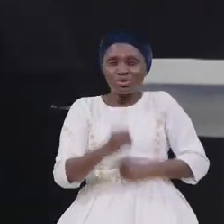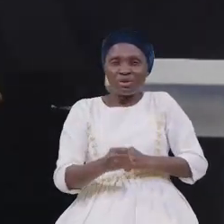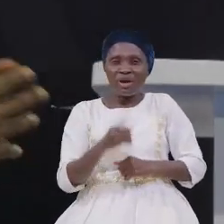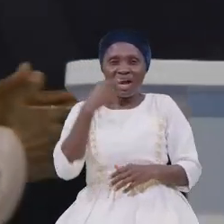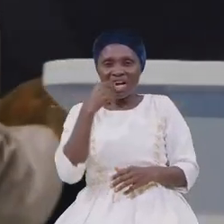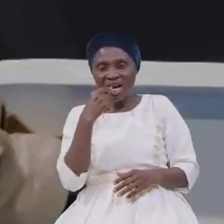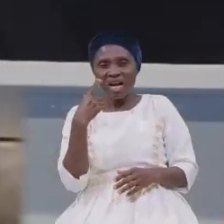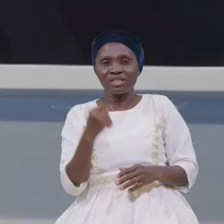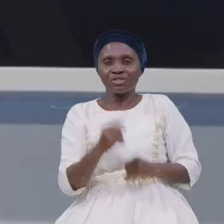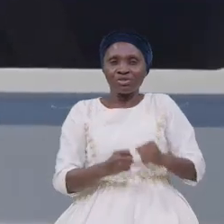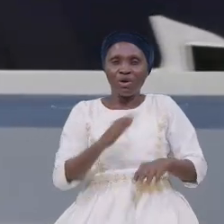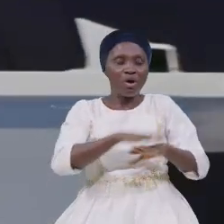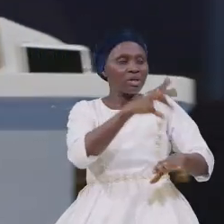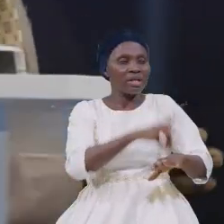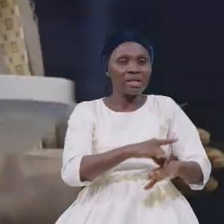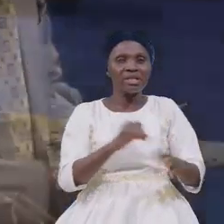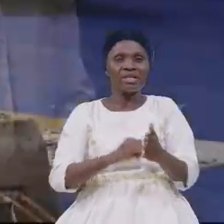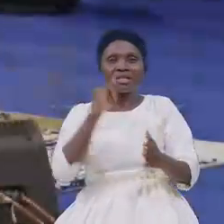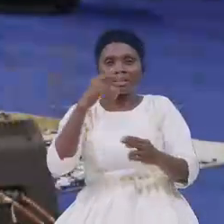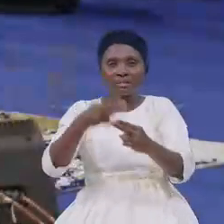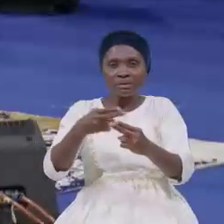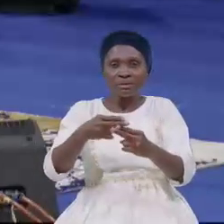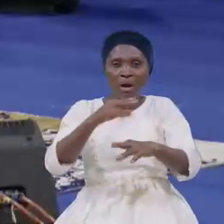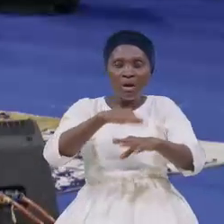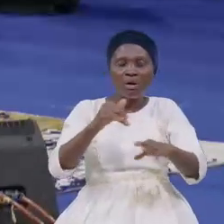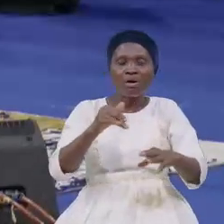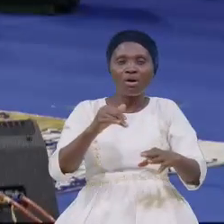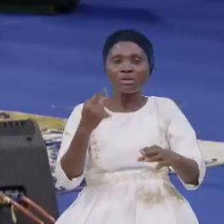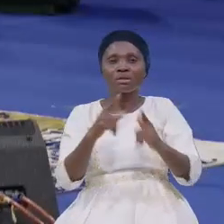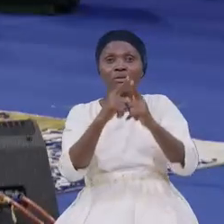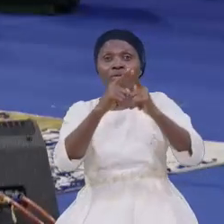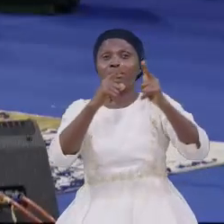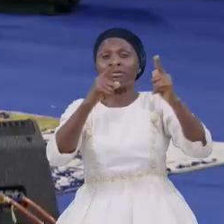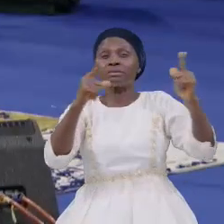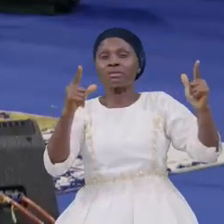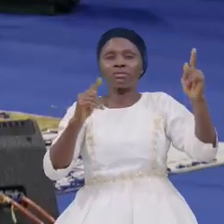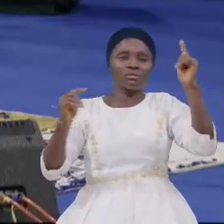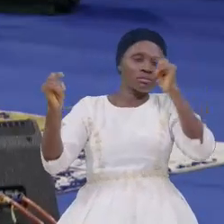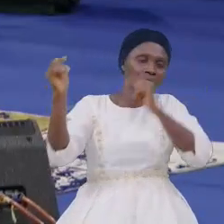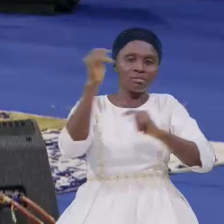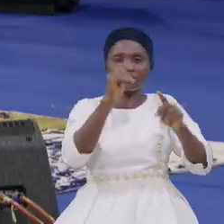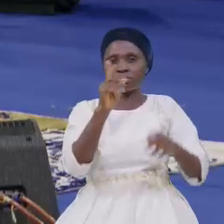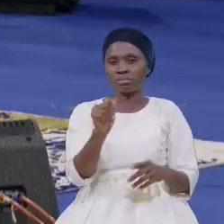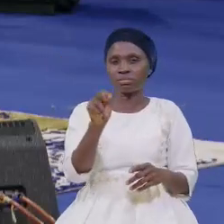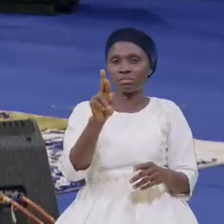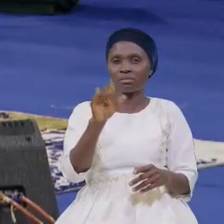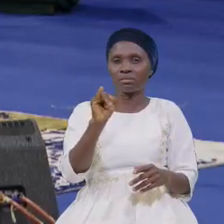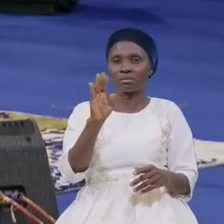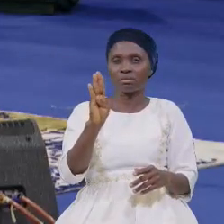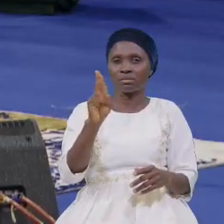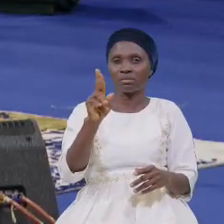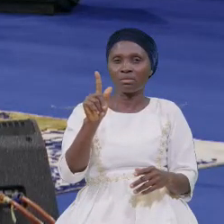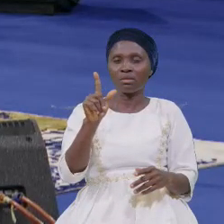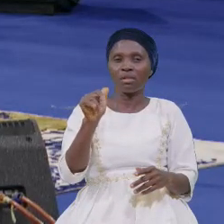go through that great tribulation, they will wish they die so as to escape. But even if